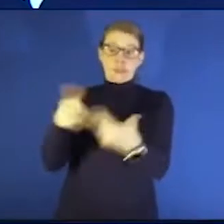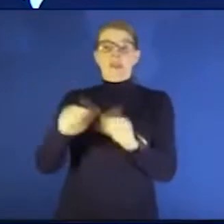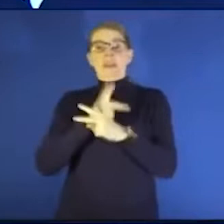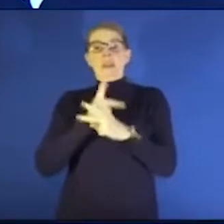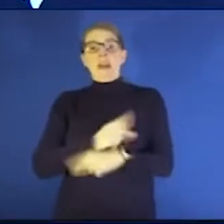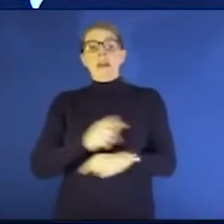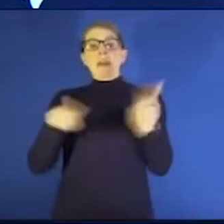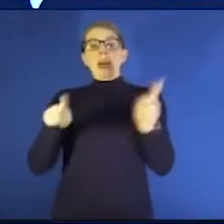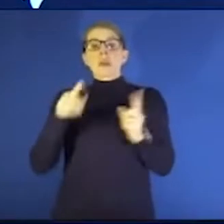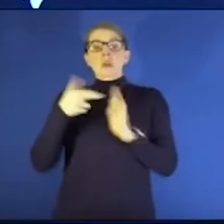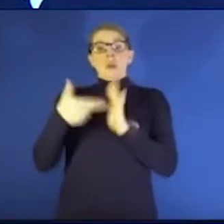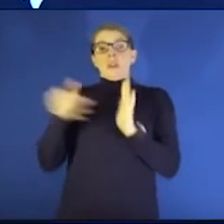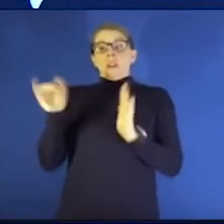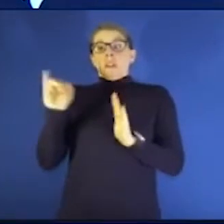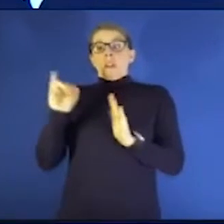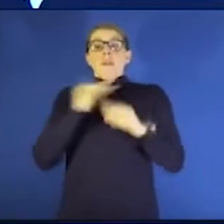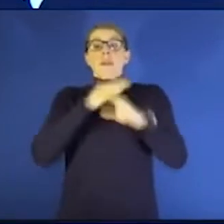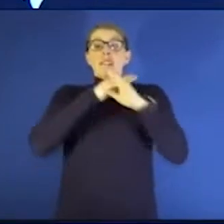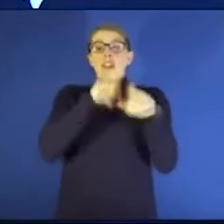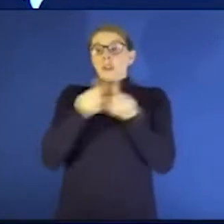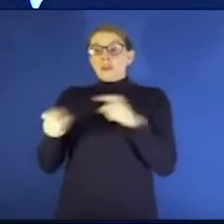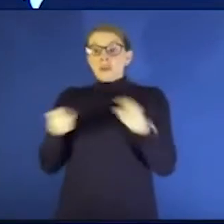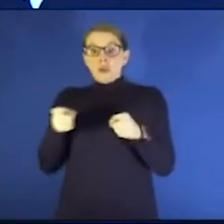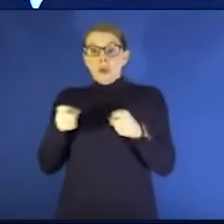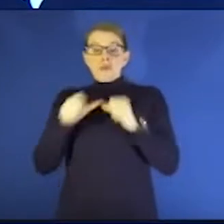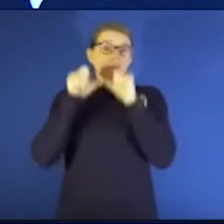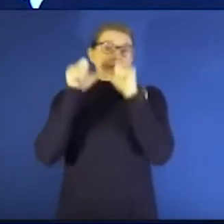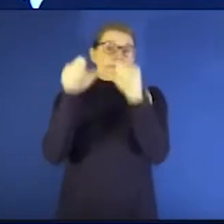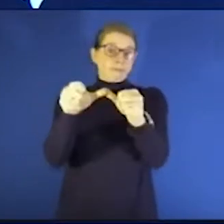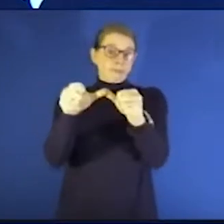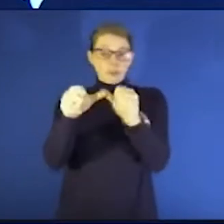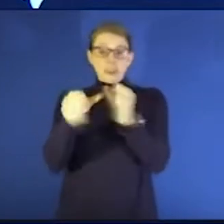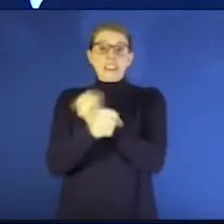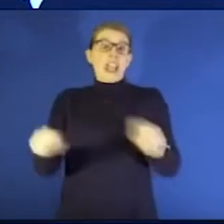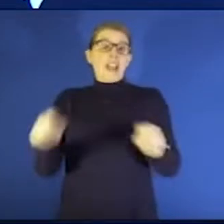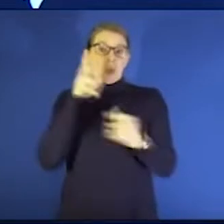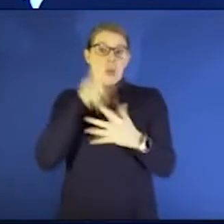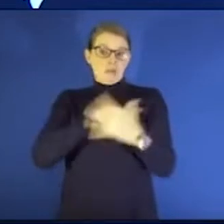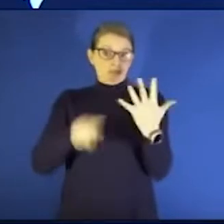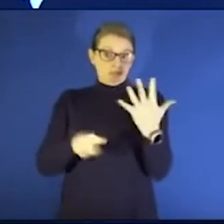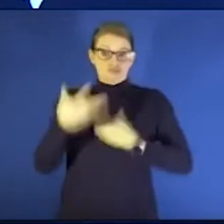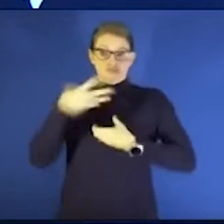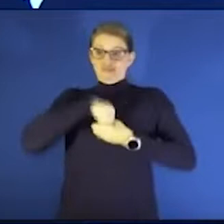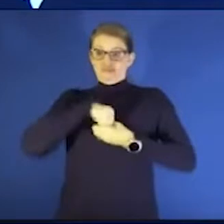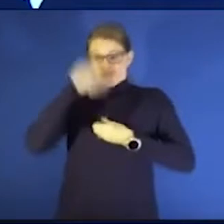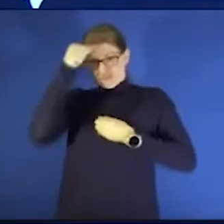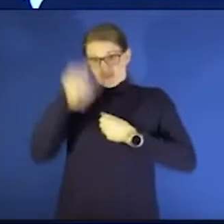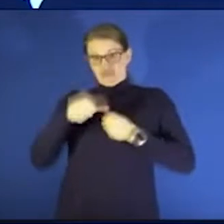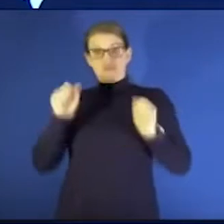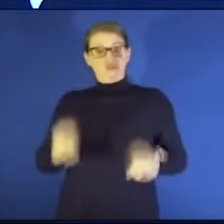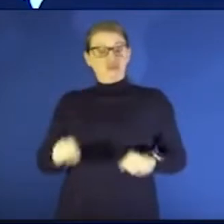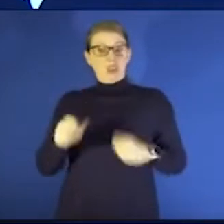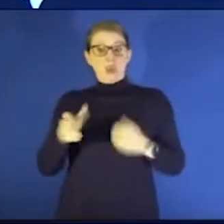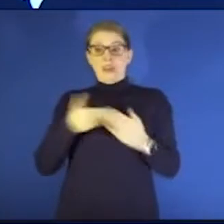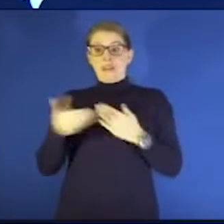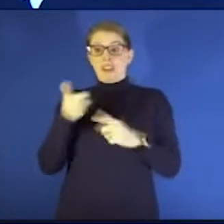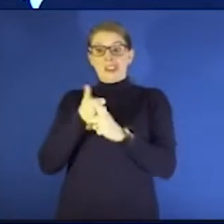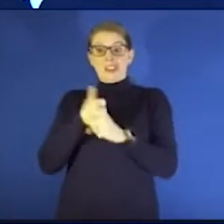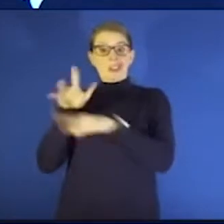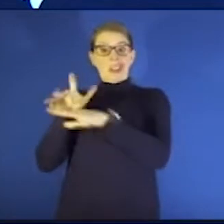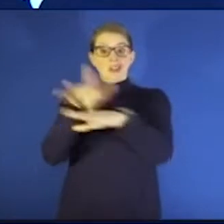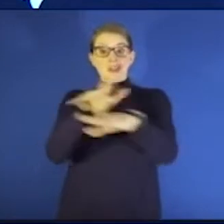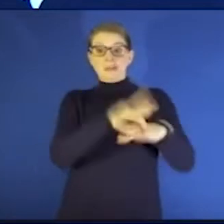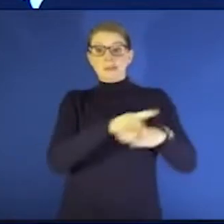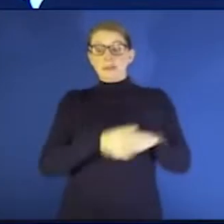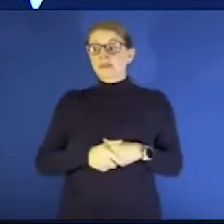infection and prevention and control continue to keep you safe. They continue to travel with you wherever you go. Keep yourself safe. Keep the folks who